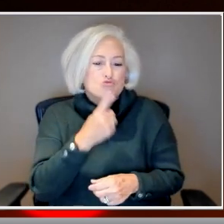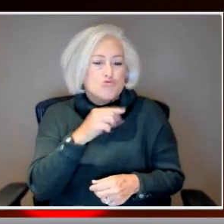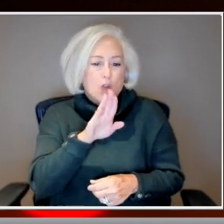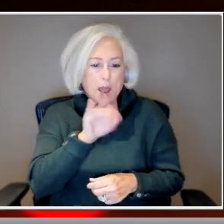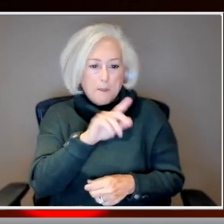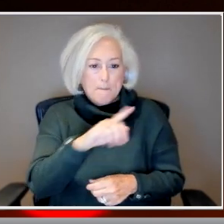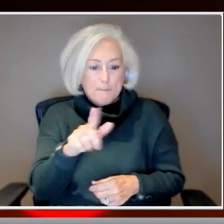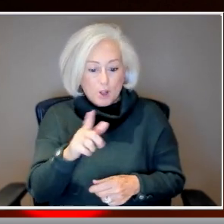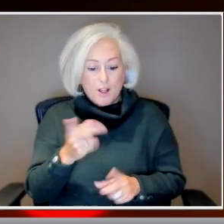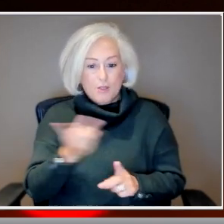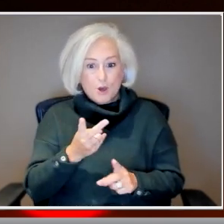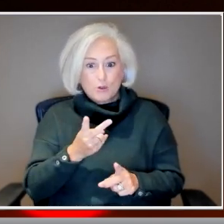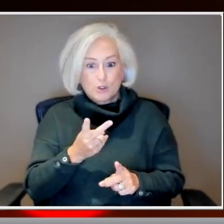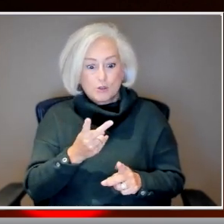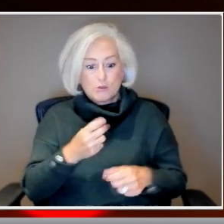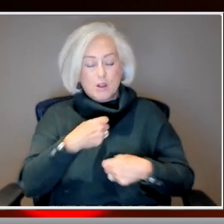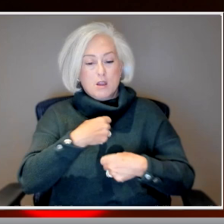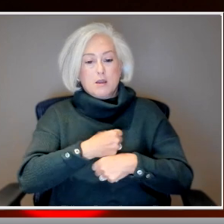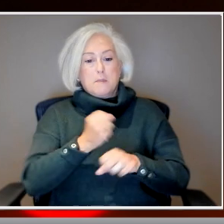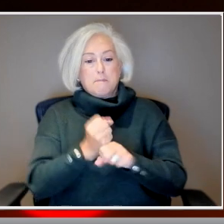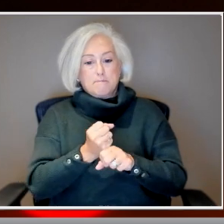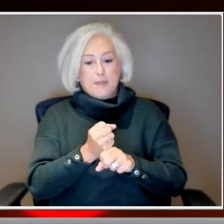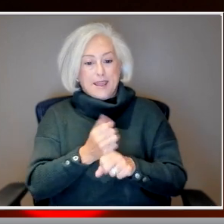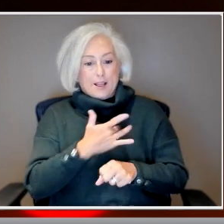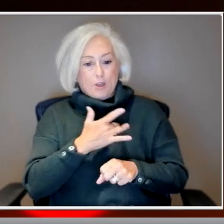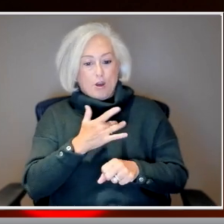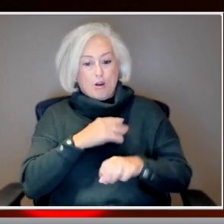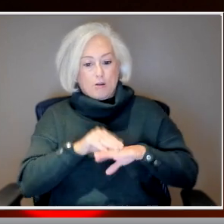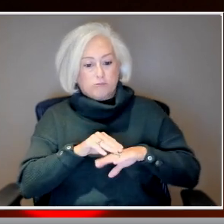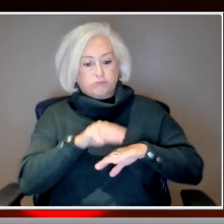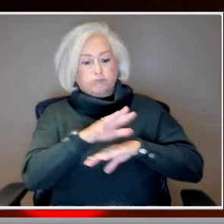the heart and make it more sensitive, give us a more